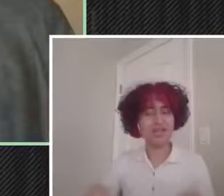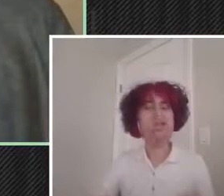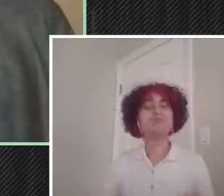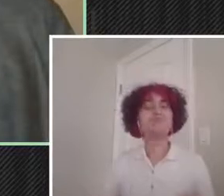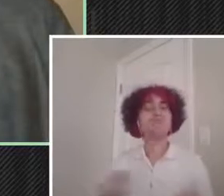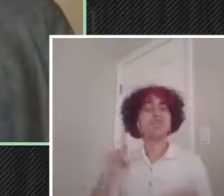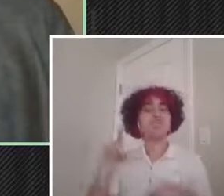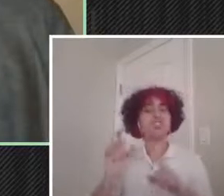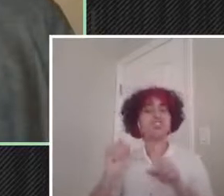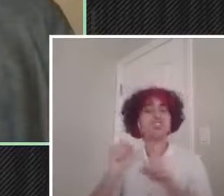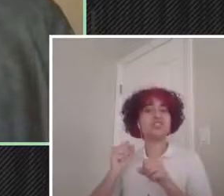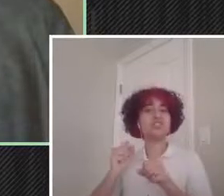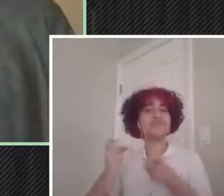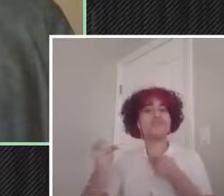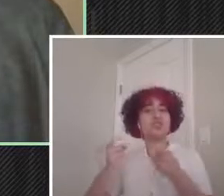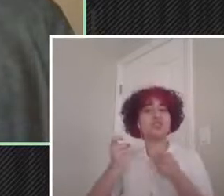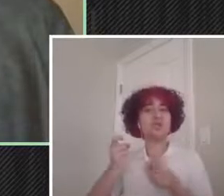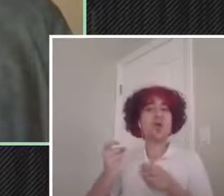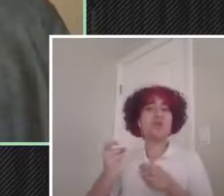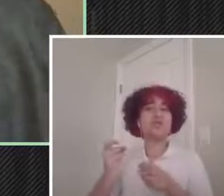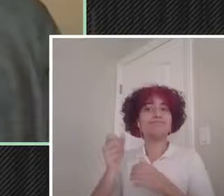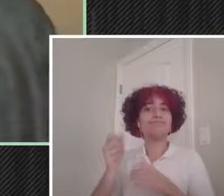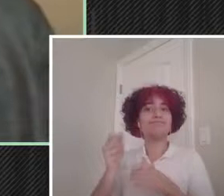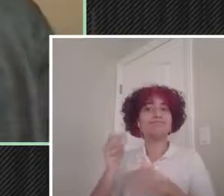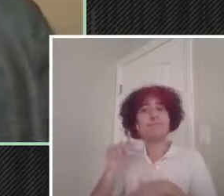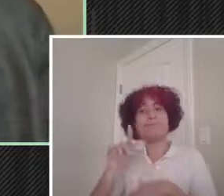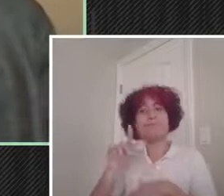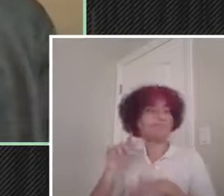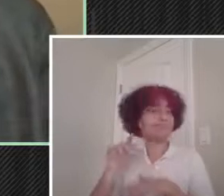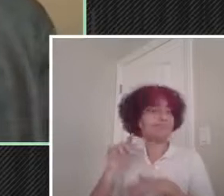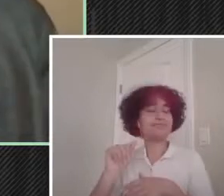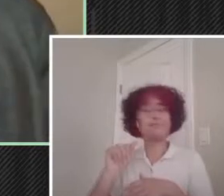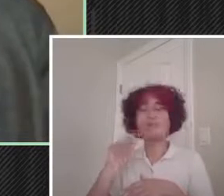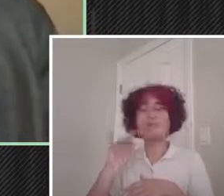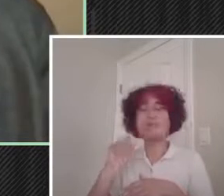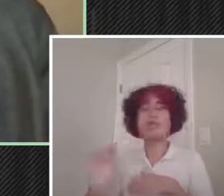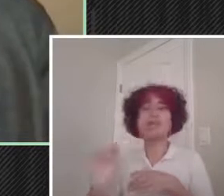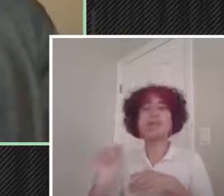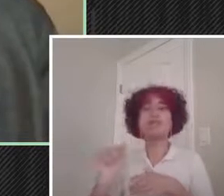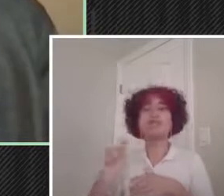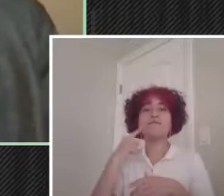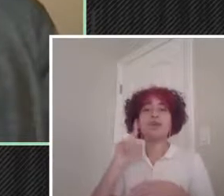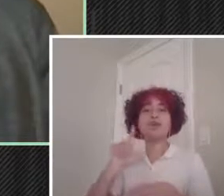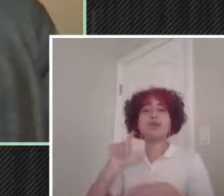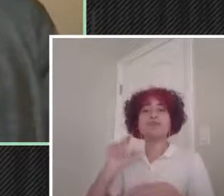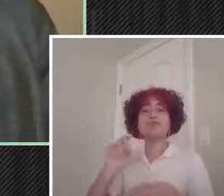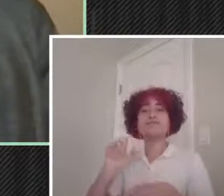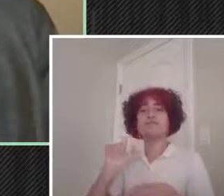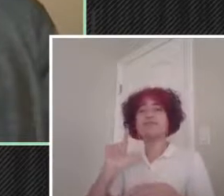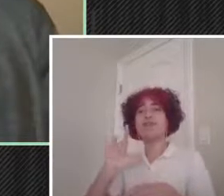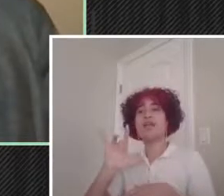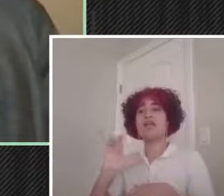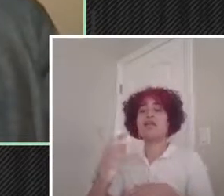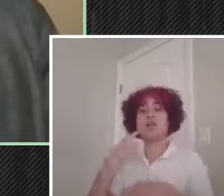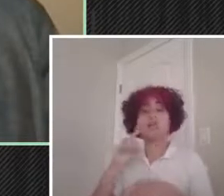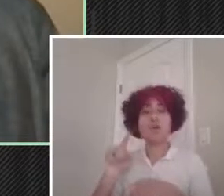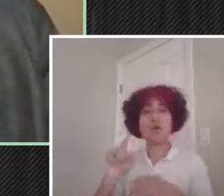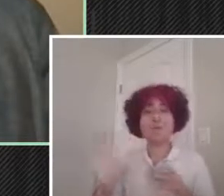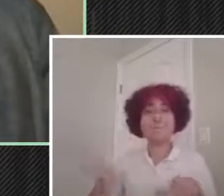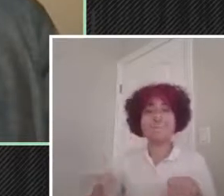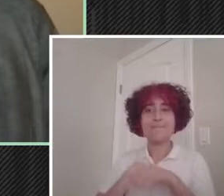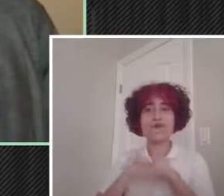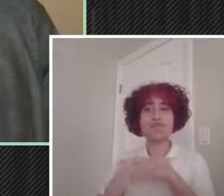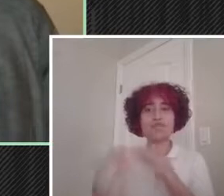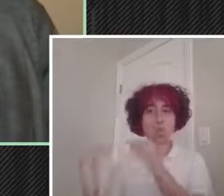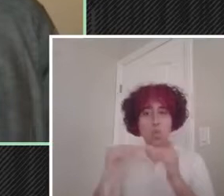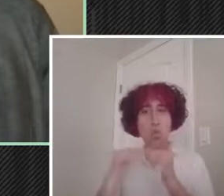media strategy on gender equality issues for the ACLU, including the landmark marriage equality case before the United States Supreme